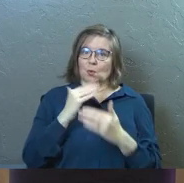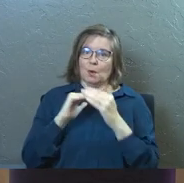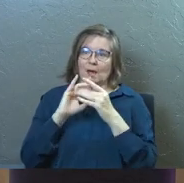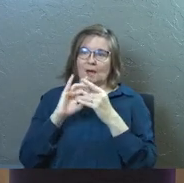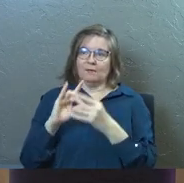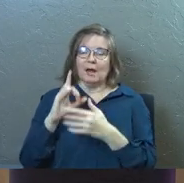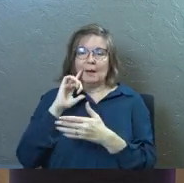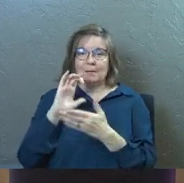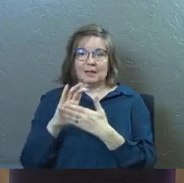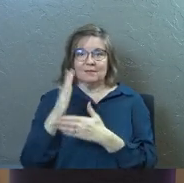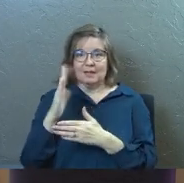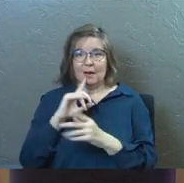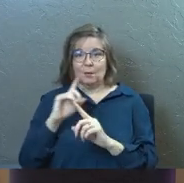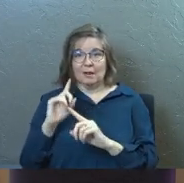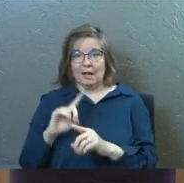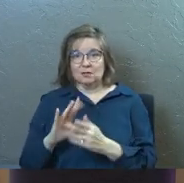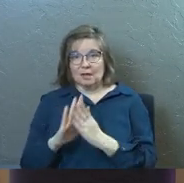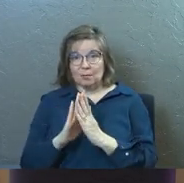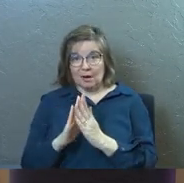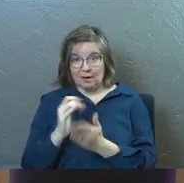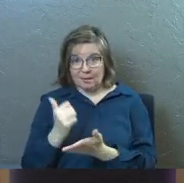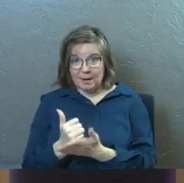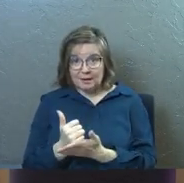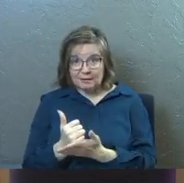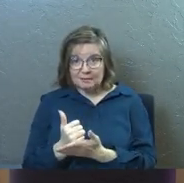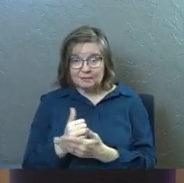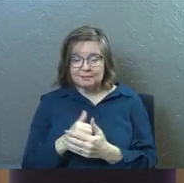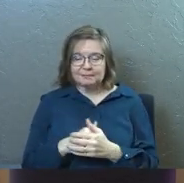prayer, I believe that God's going to answer that prayer, amen?